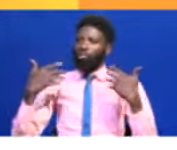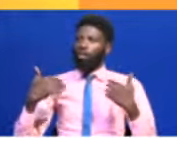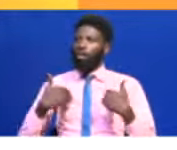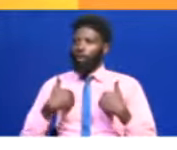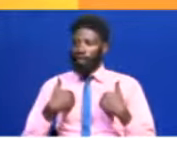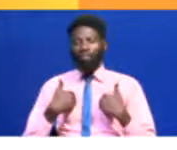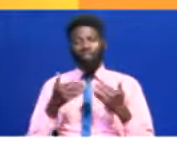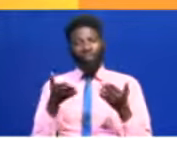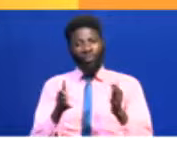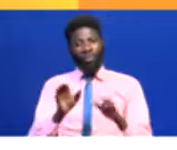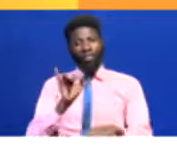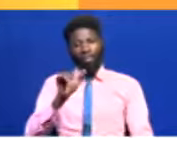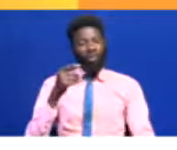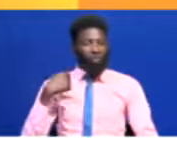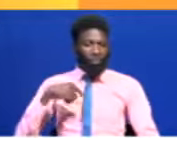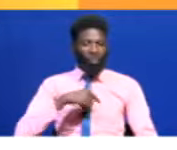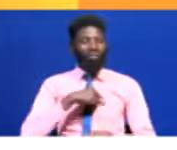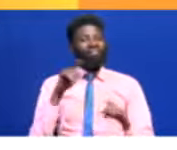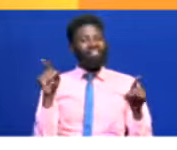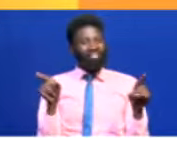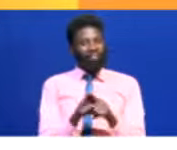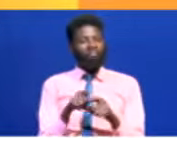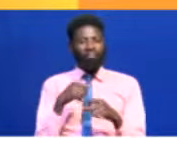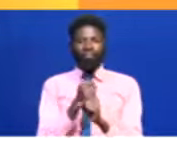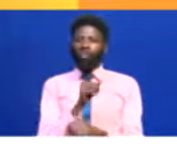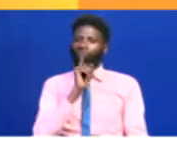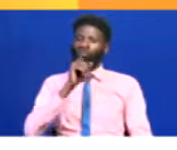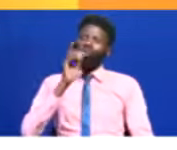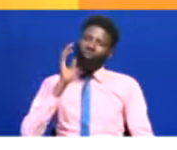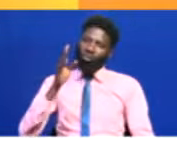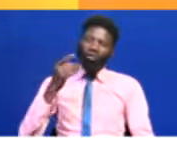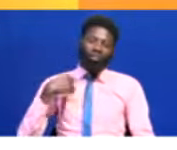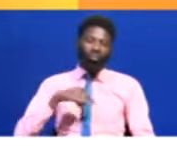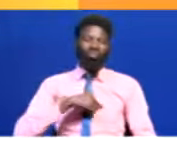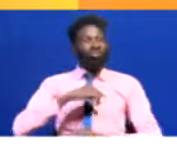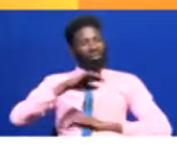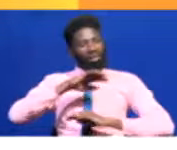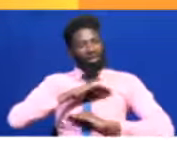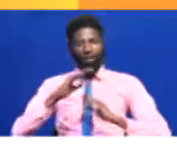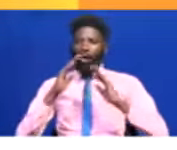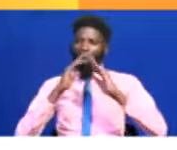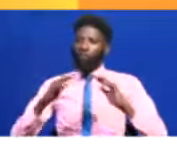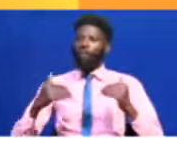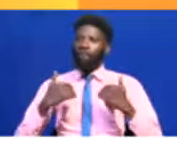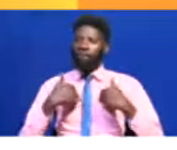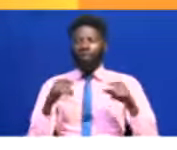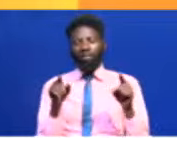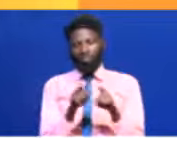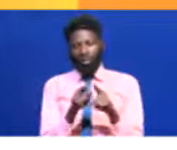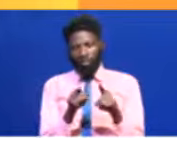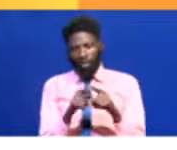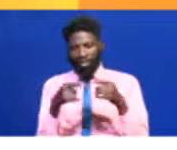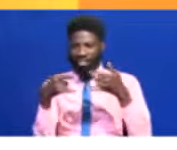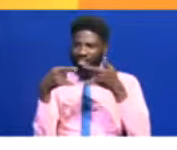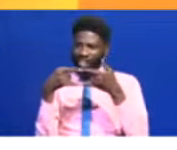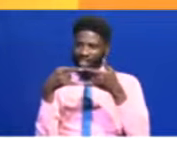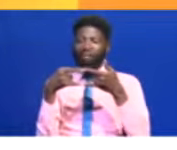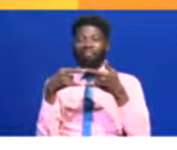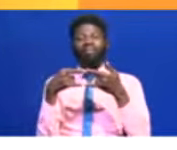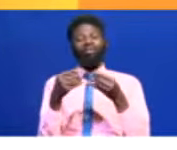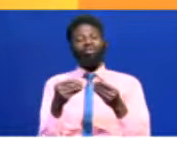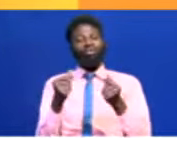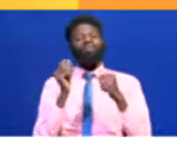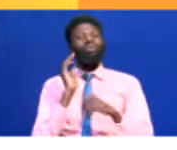that way, we'll make sure that we'll have enough houses and fill in that gap that I had earlier mentioned.